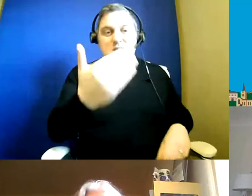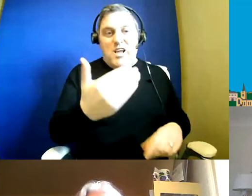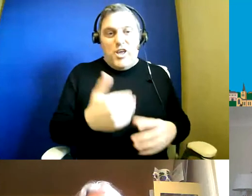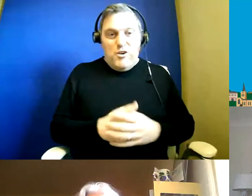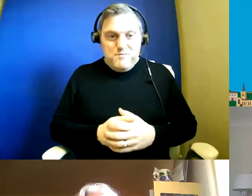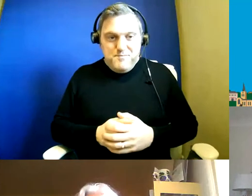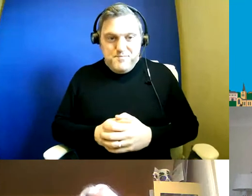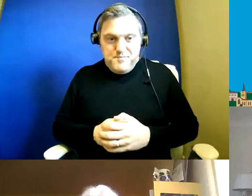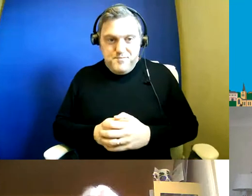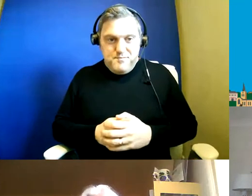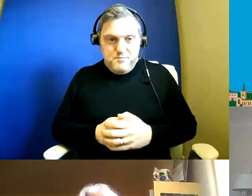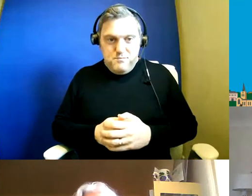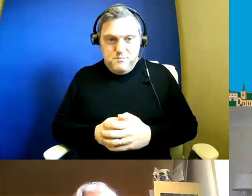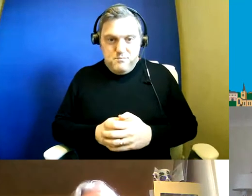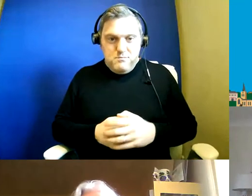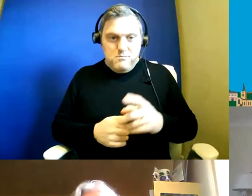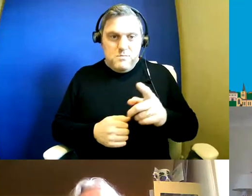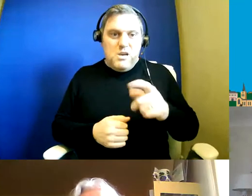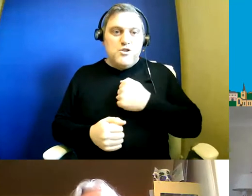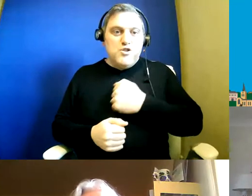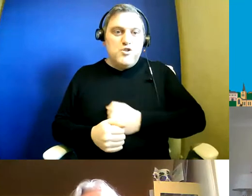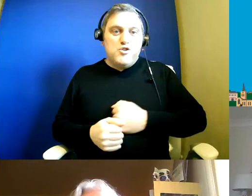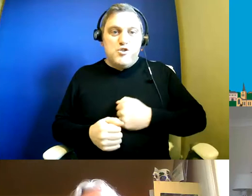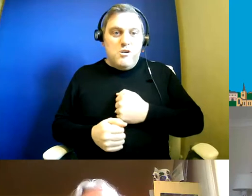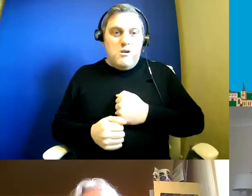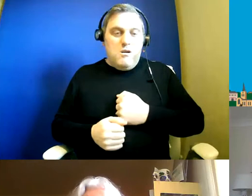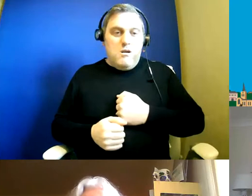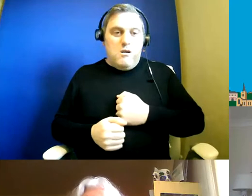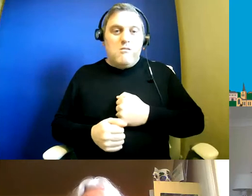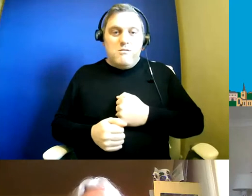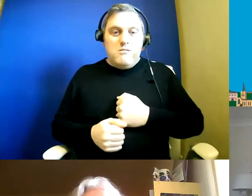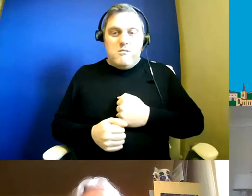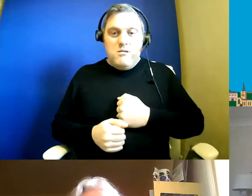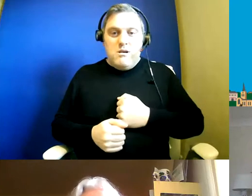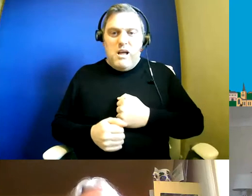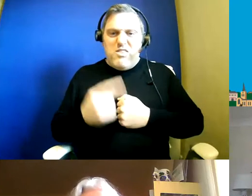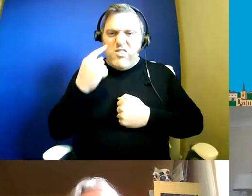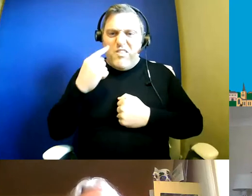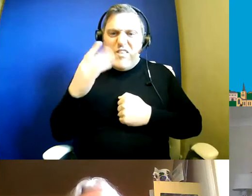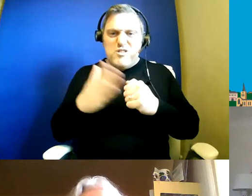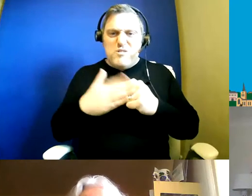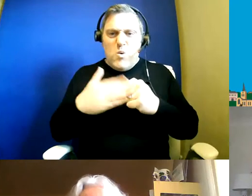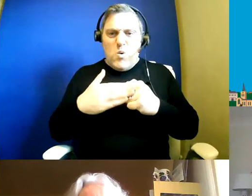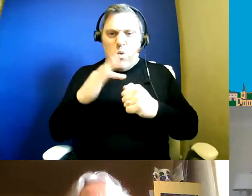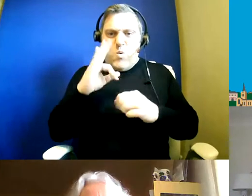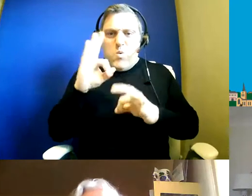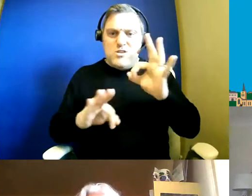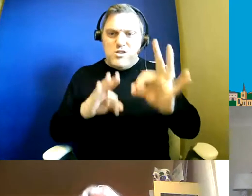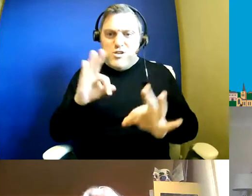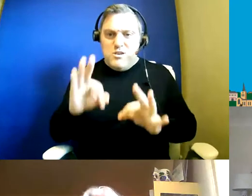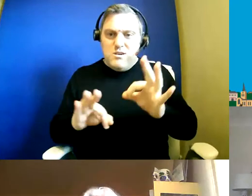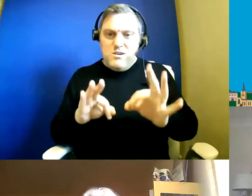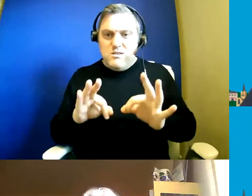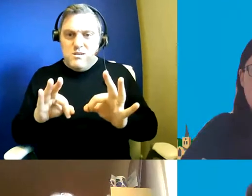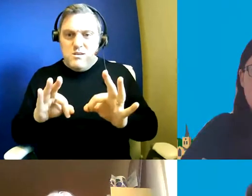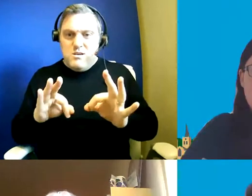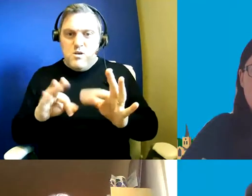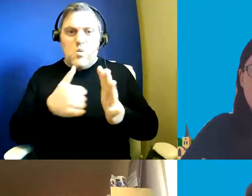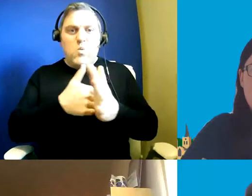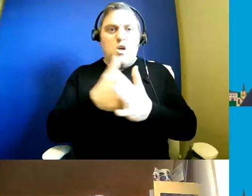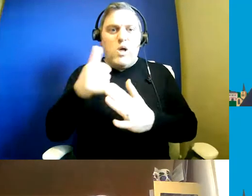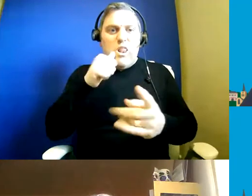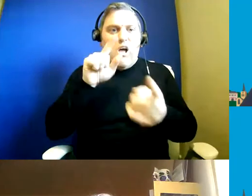so much. I'm sorry. I think there are some more questions, and we always pick them up in the